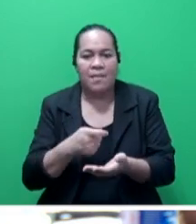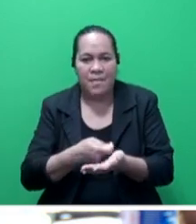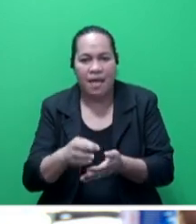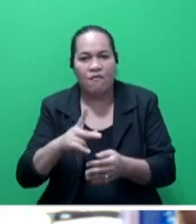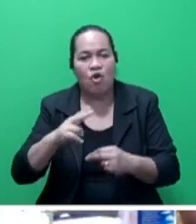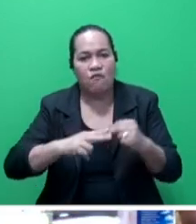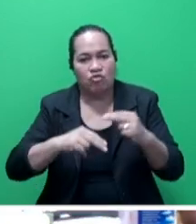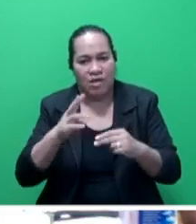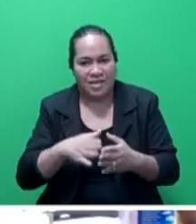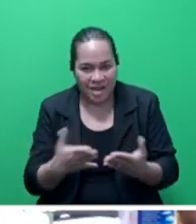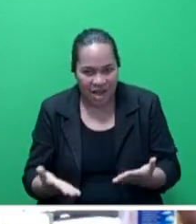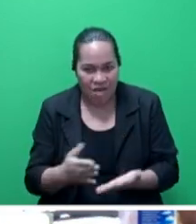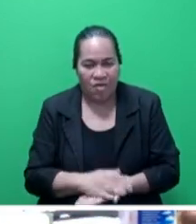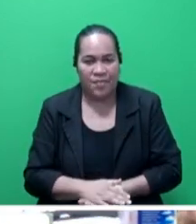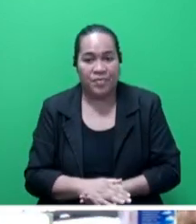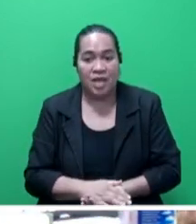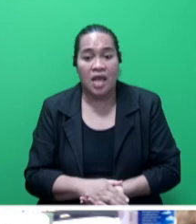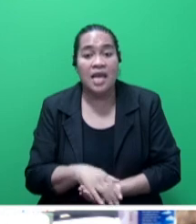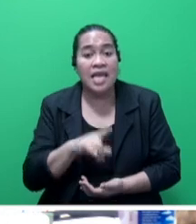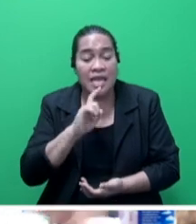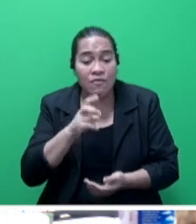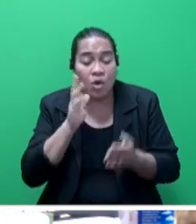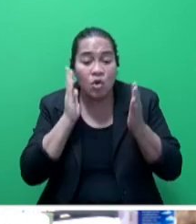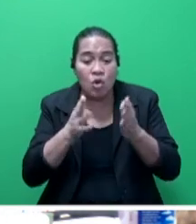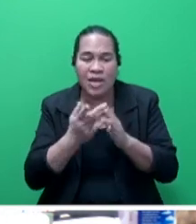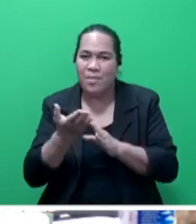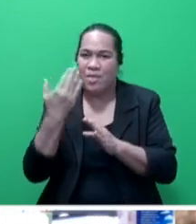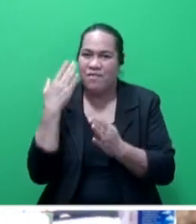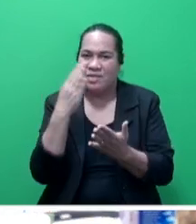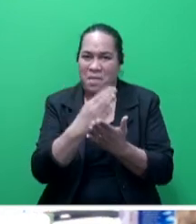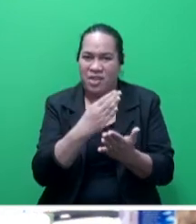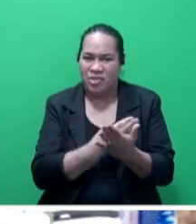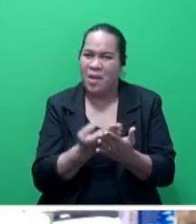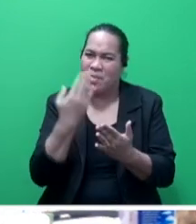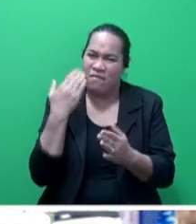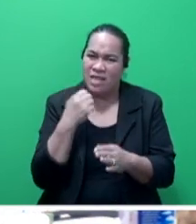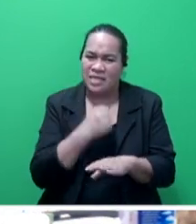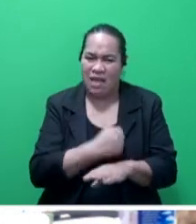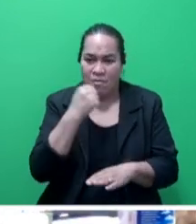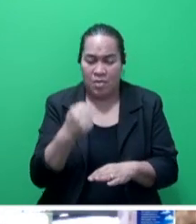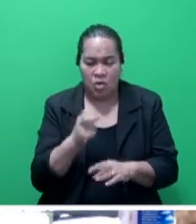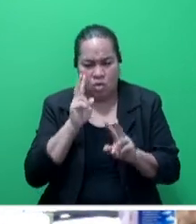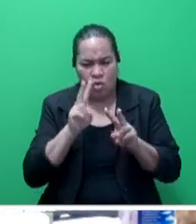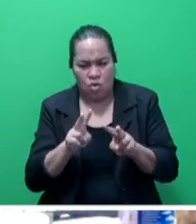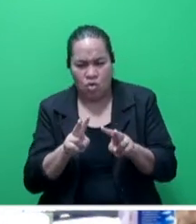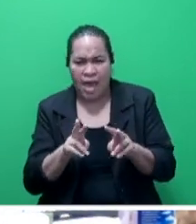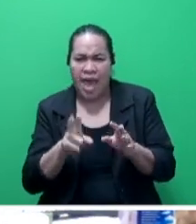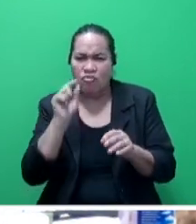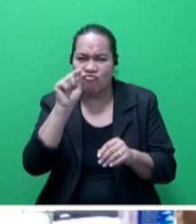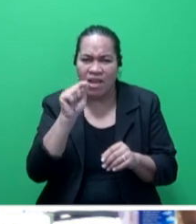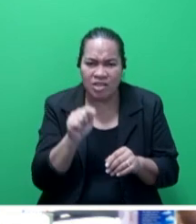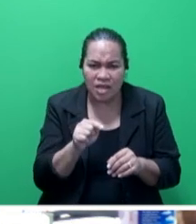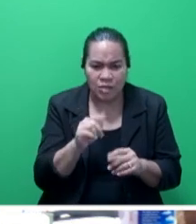sir. And on that note, Mr. Speaker, sir, if we look at previous budgets by previous governments, when you look at the ratio between